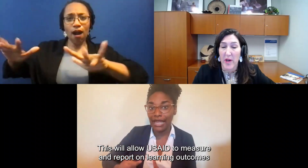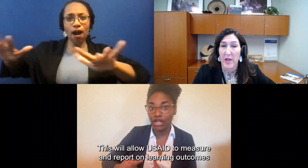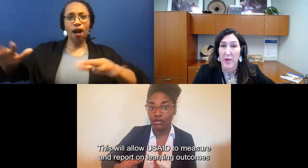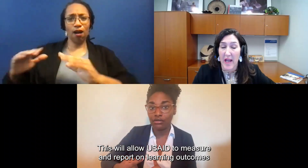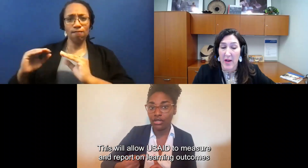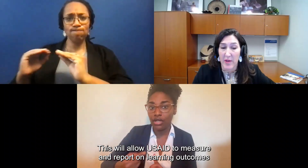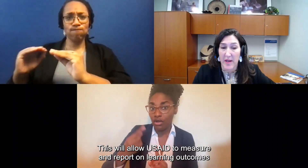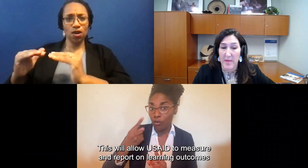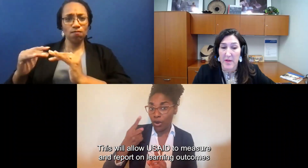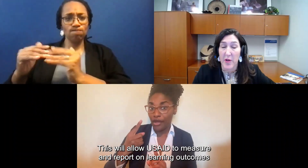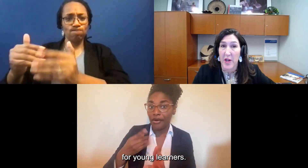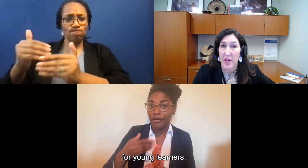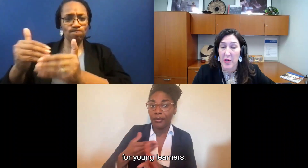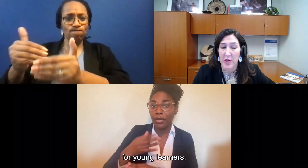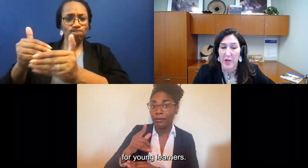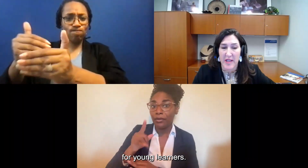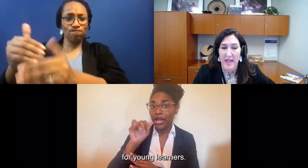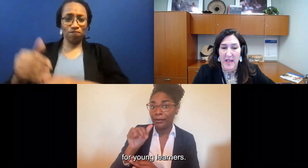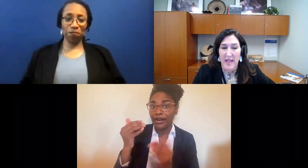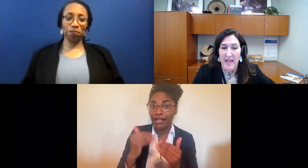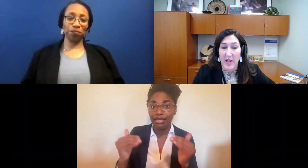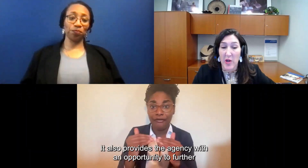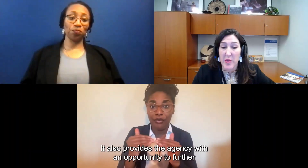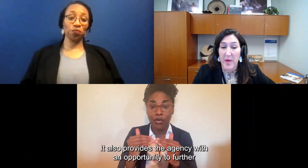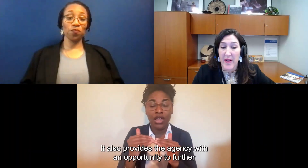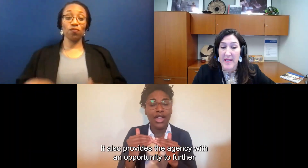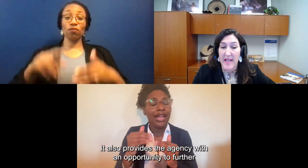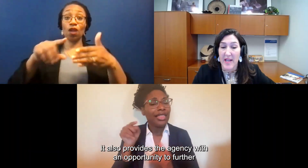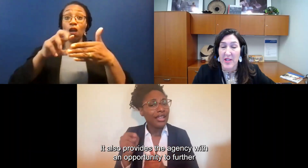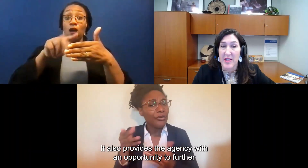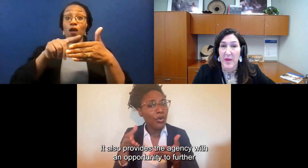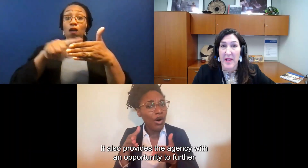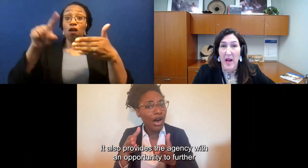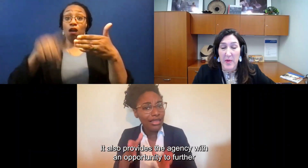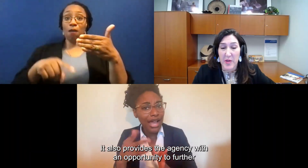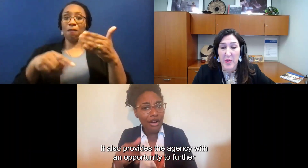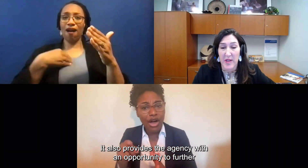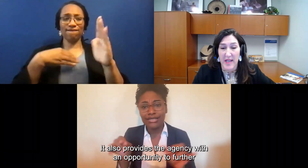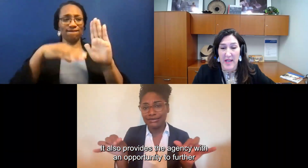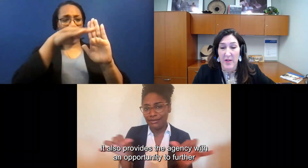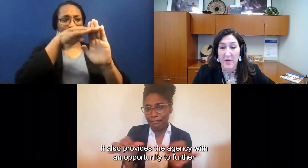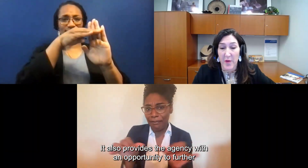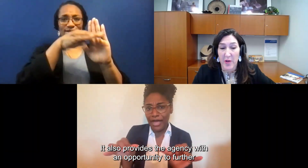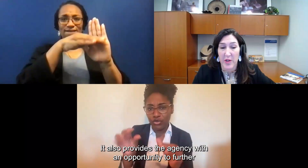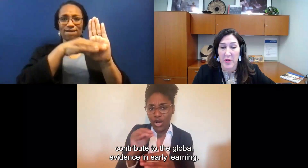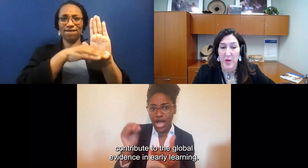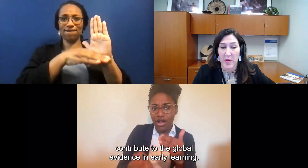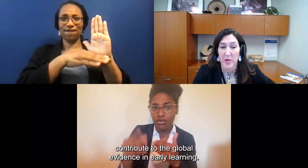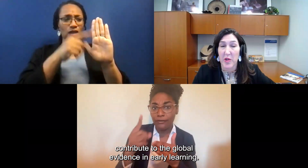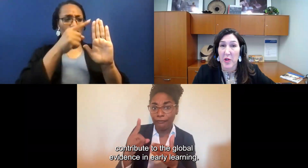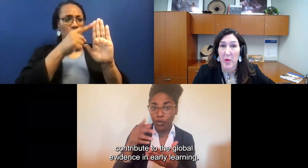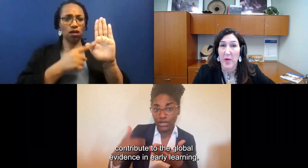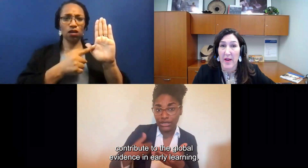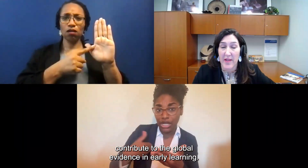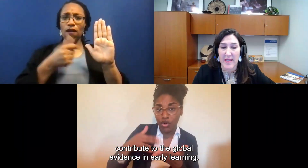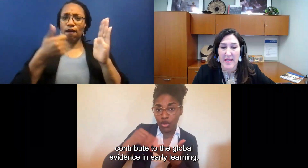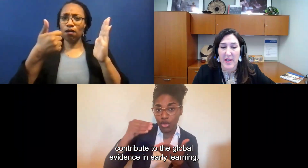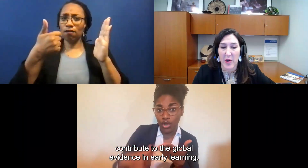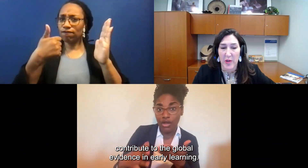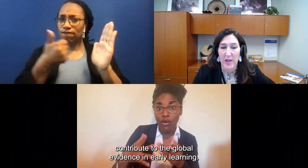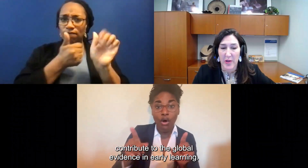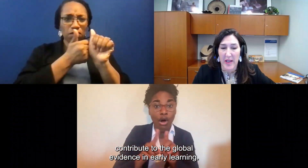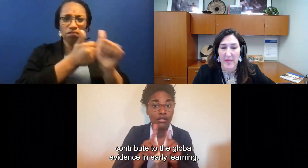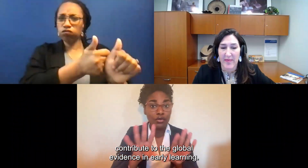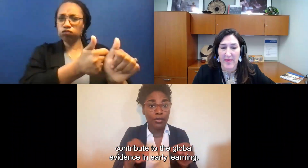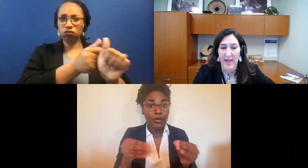measure and report on learning outcomes for young learners. It also provides the agency with an opportunity to further contribute to the global